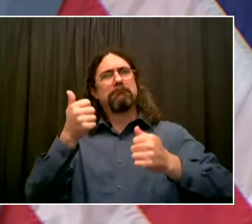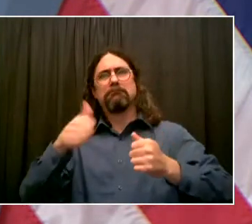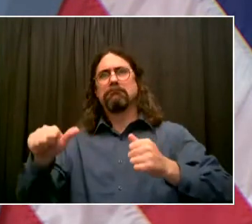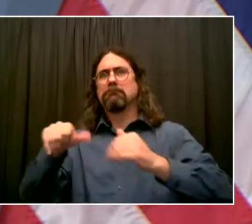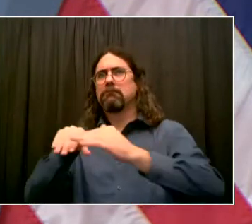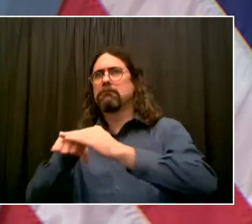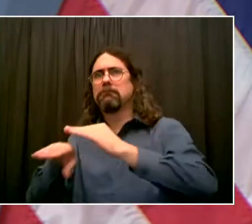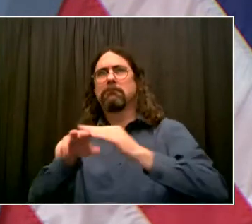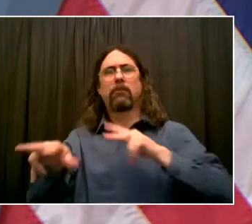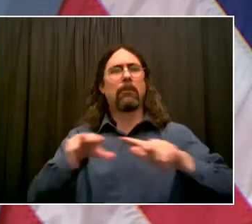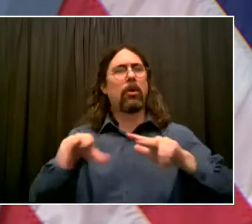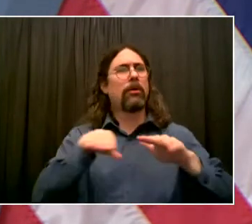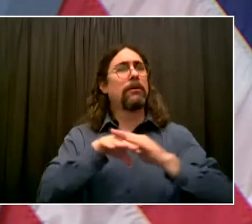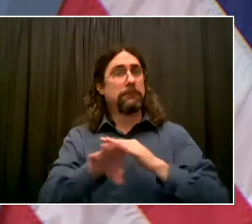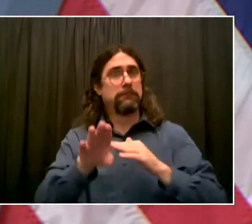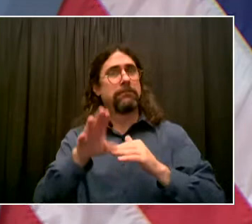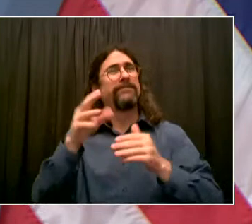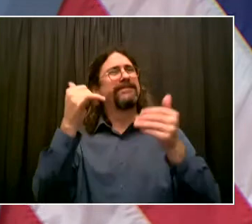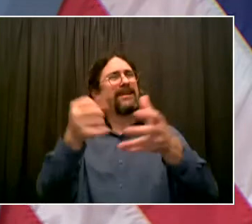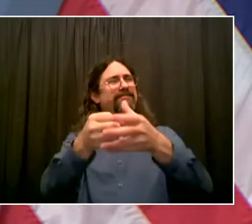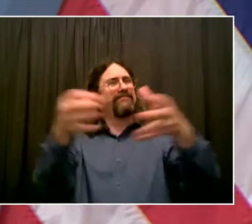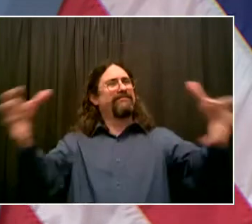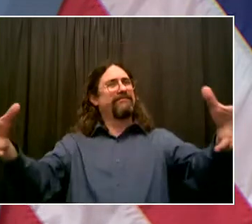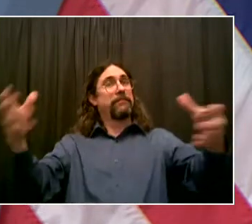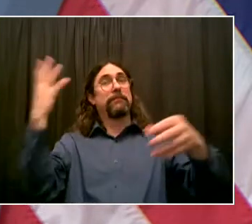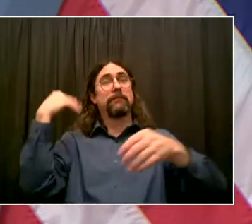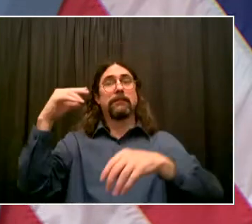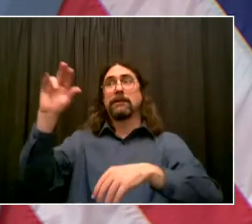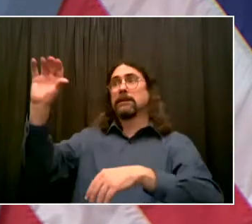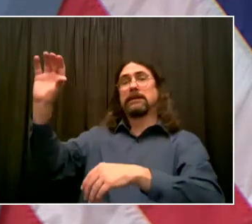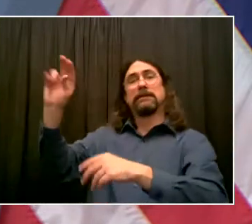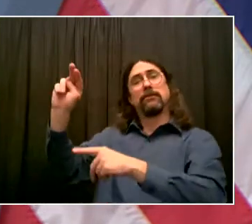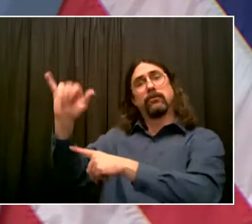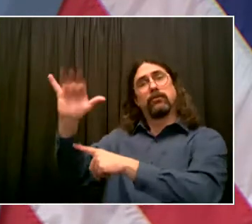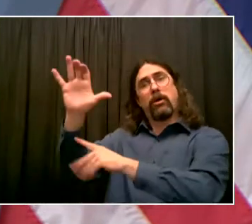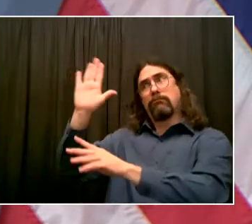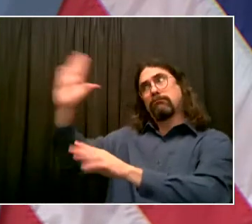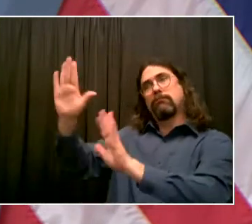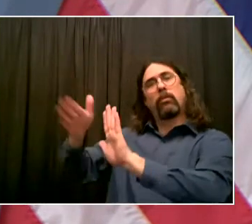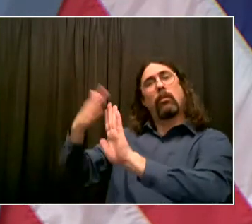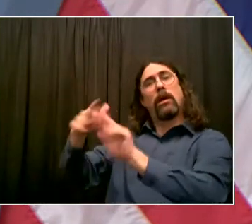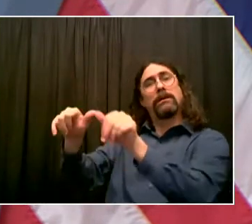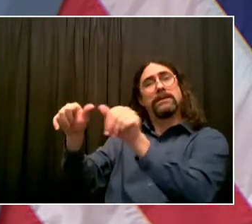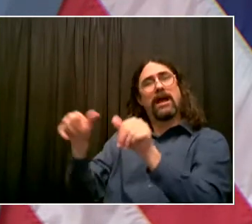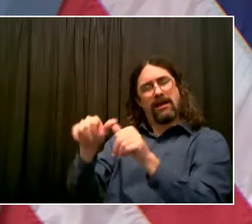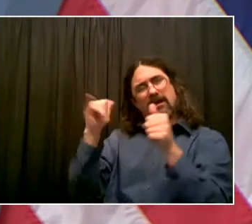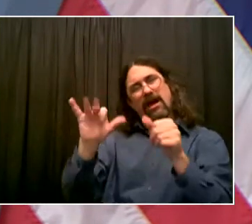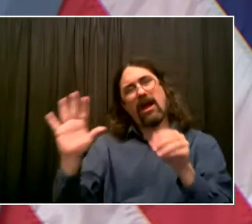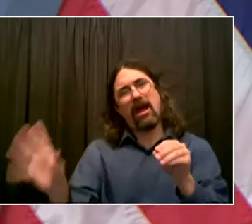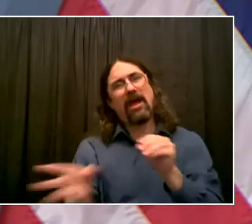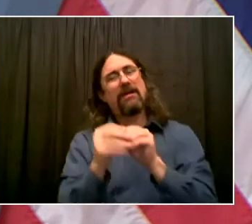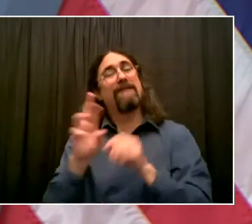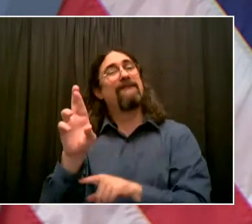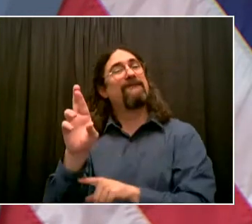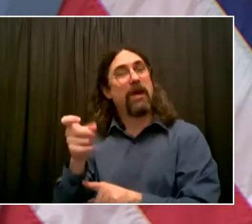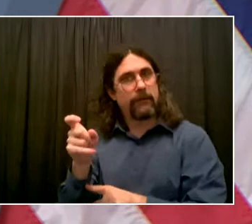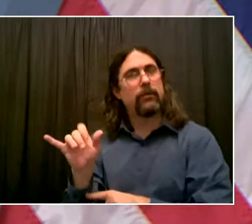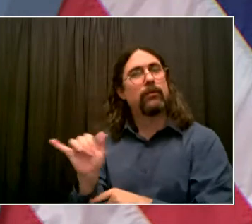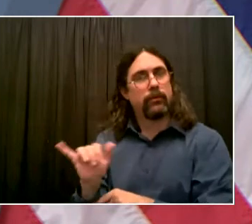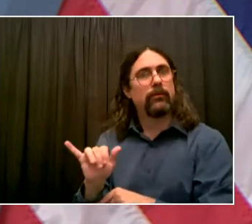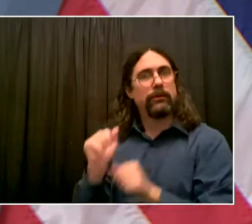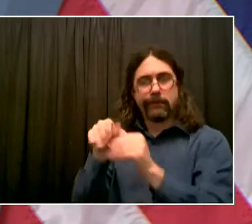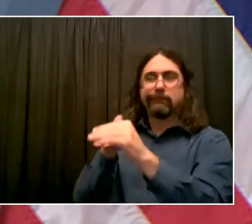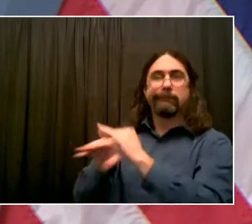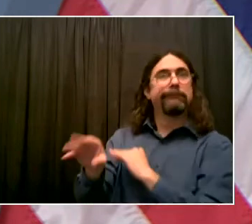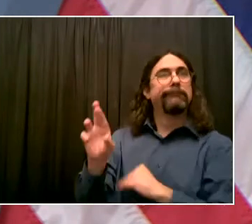direction with respect to walk-ins. And with respect to your question, sir, about doctors' offices, I know that many community health centers